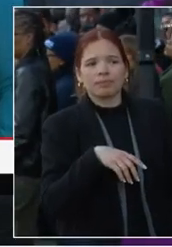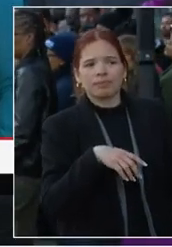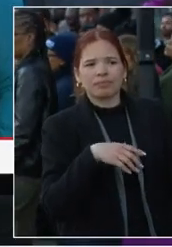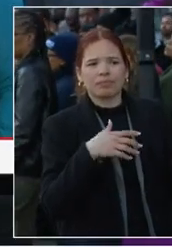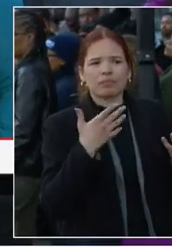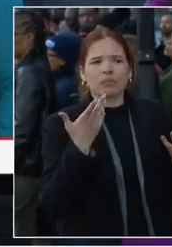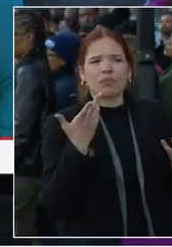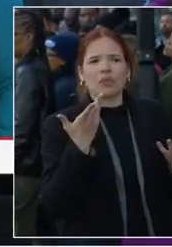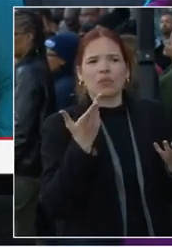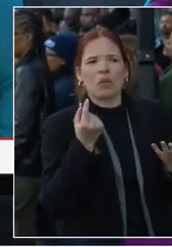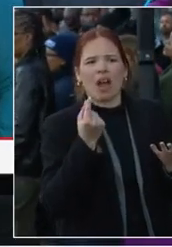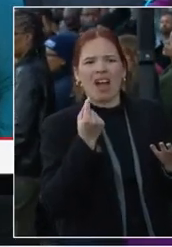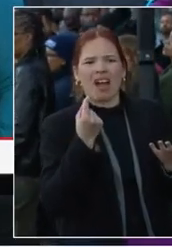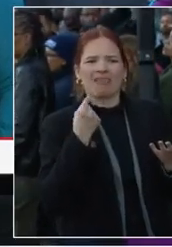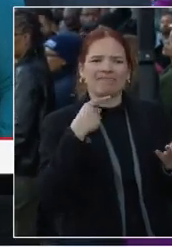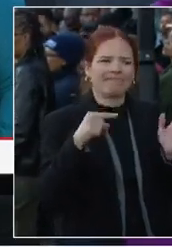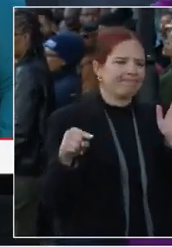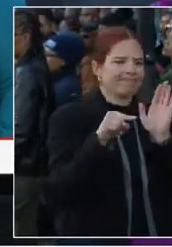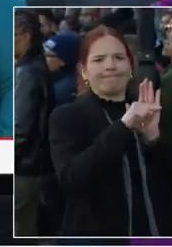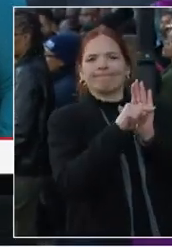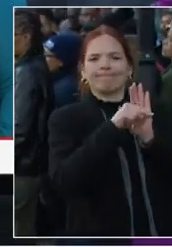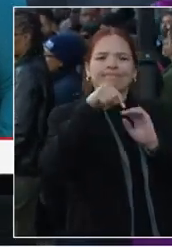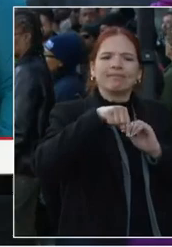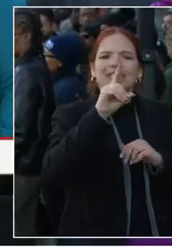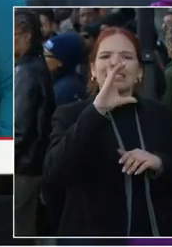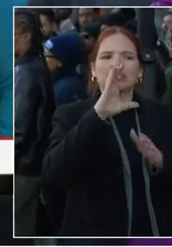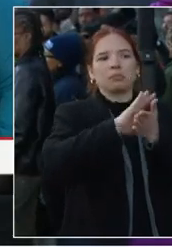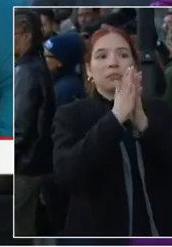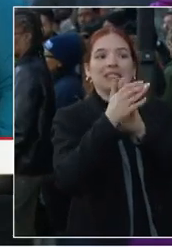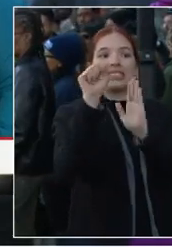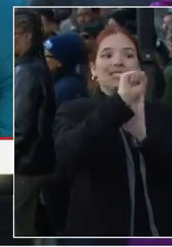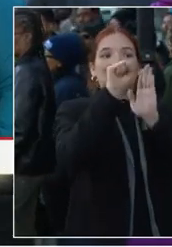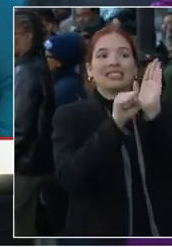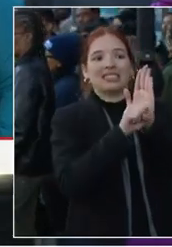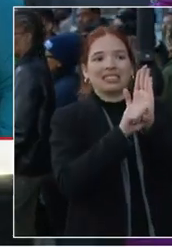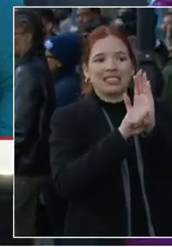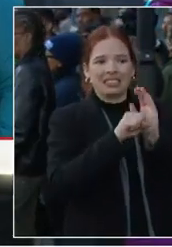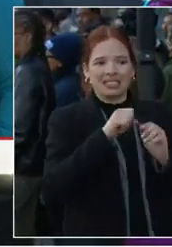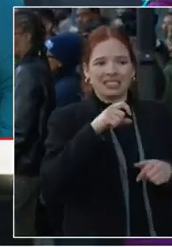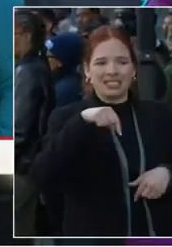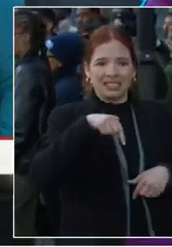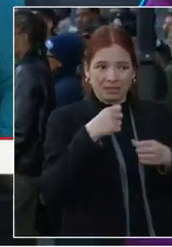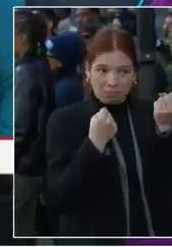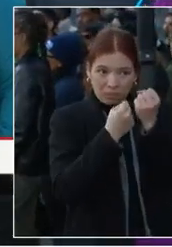statehood is the Democratic support for this bill?